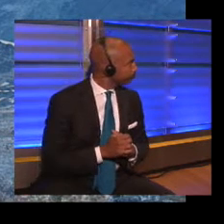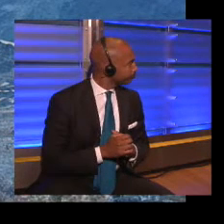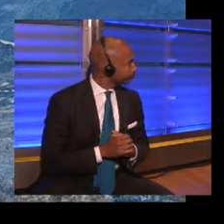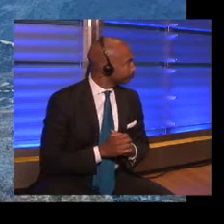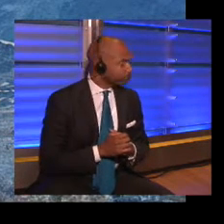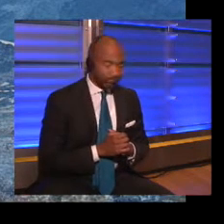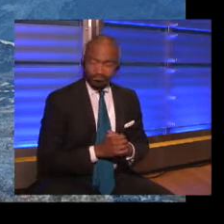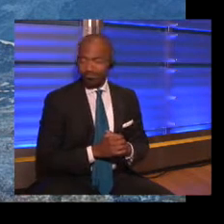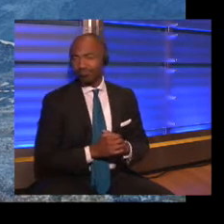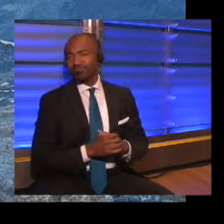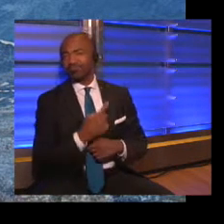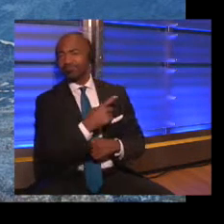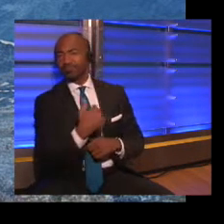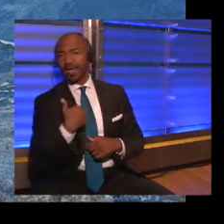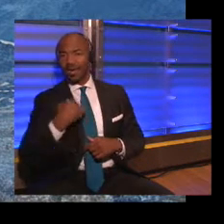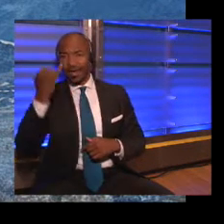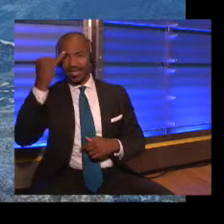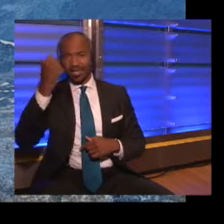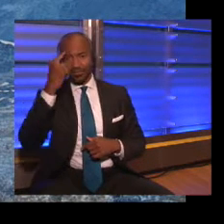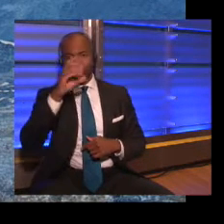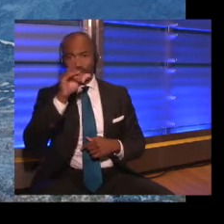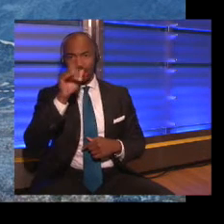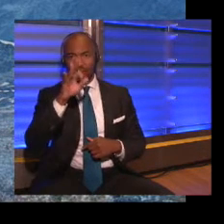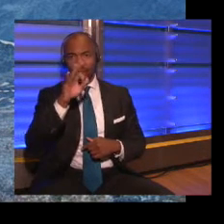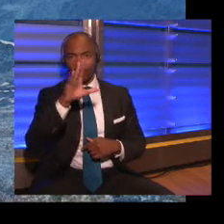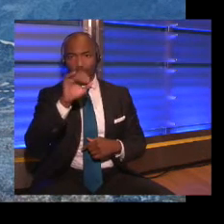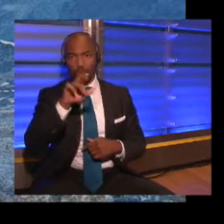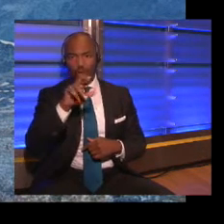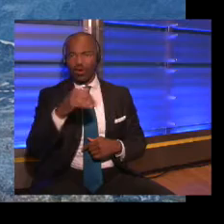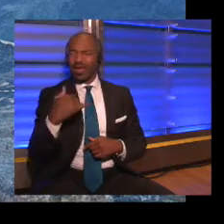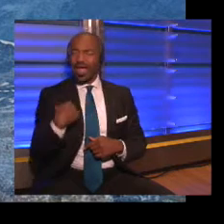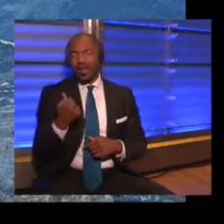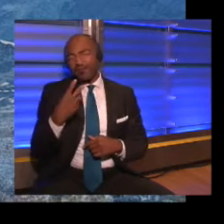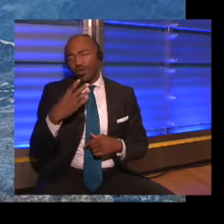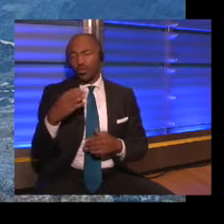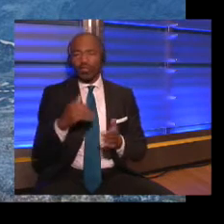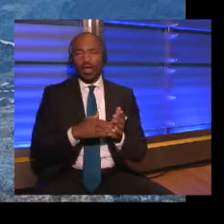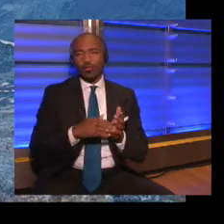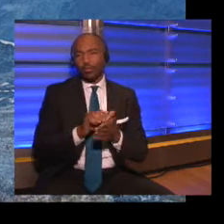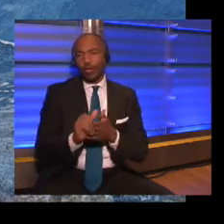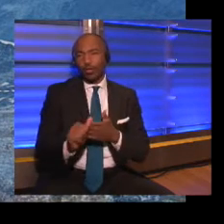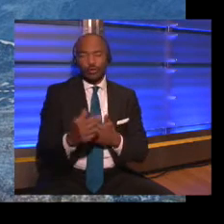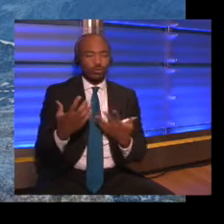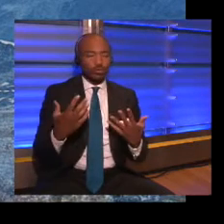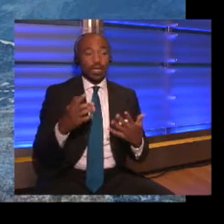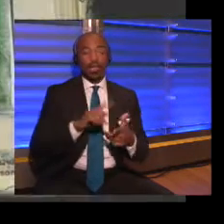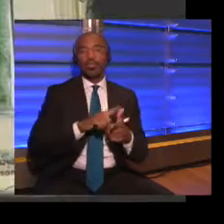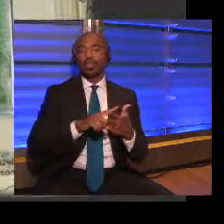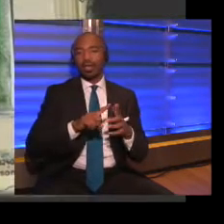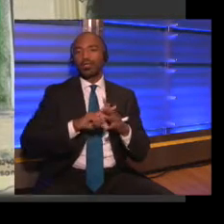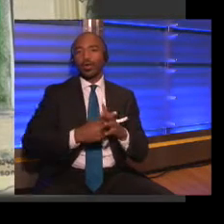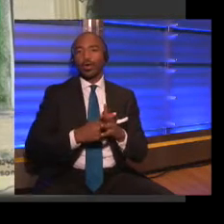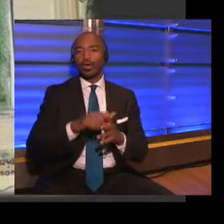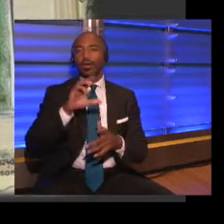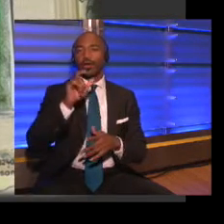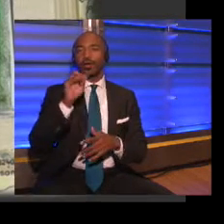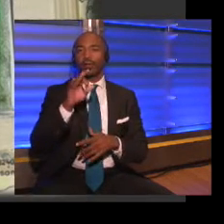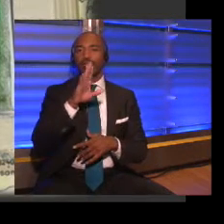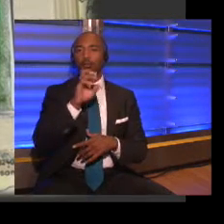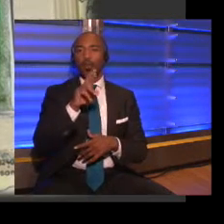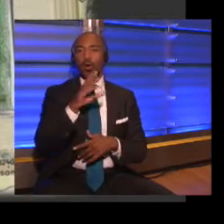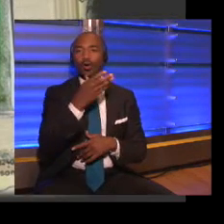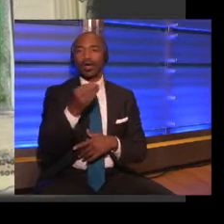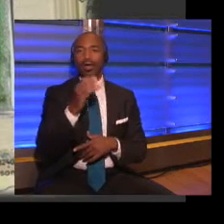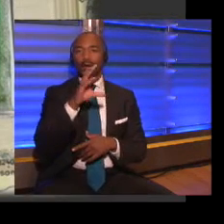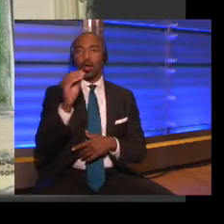had an idea for Cliff Bar, and he had a couple $1,000 in his pocket, and he launched Cliff Bar & Company. And guess what? In 8 years,